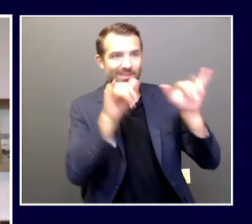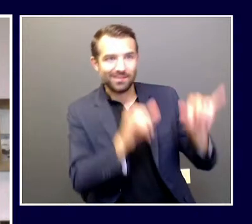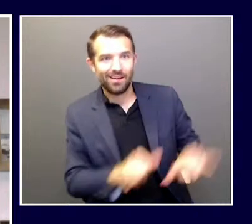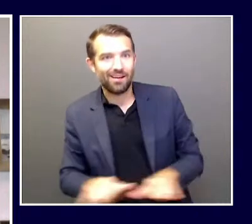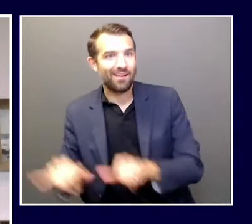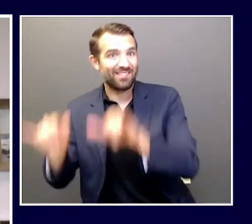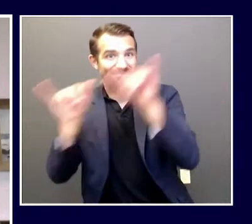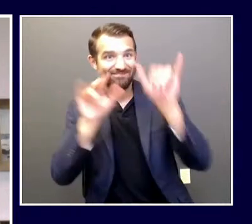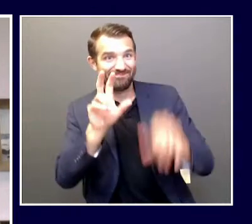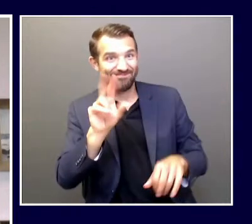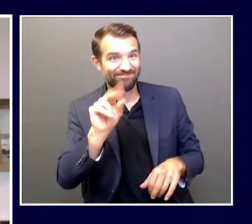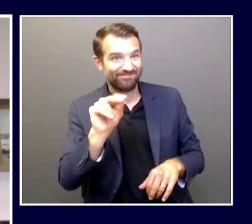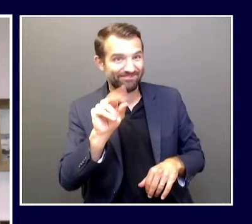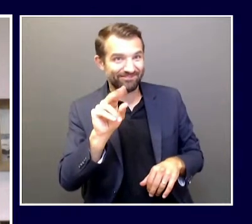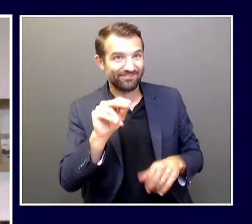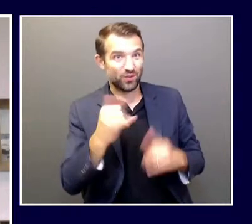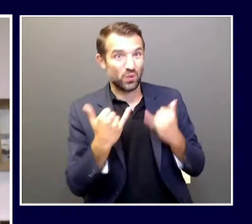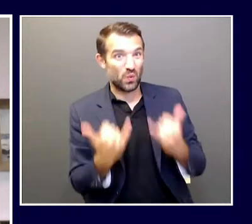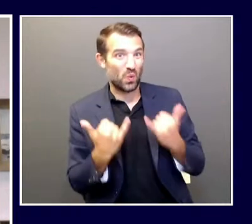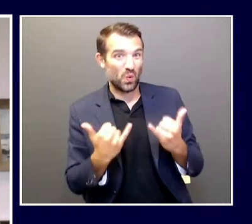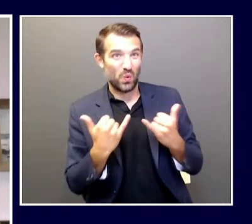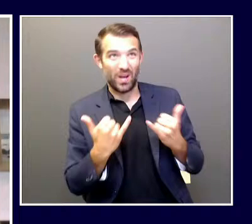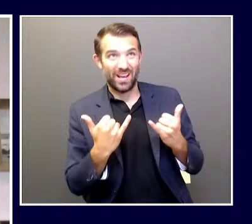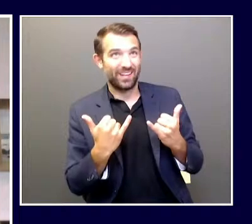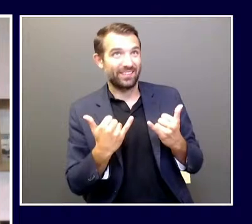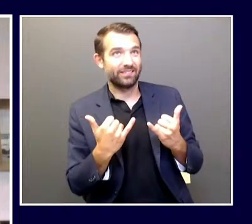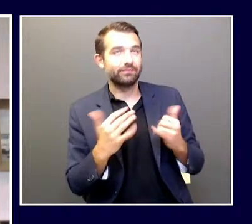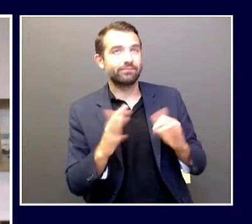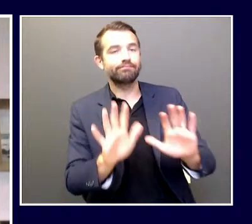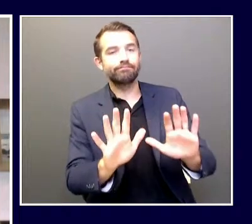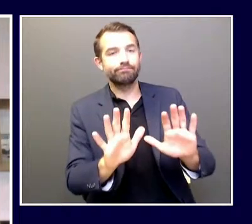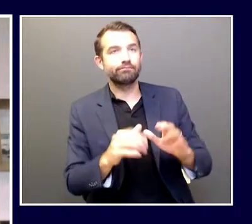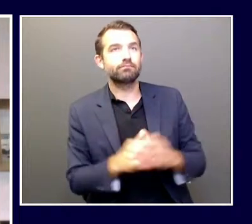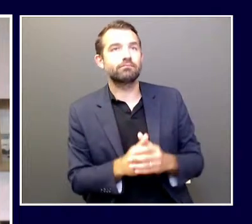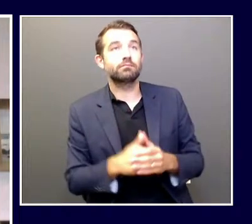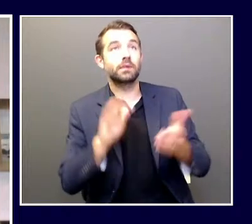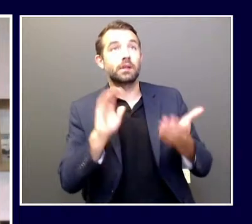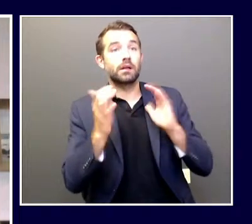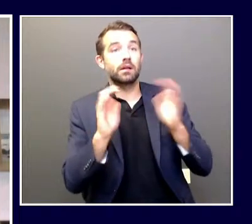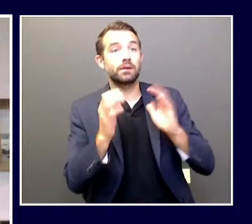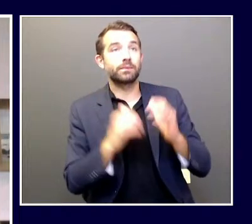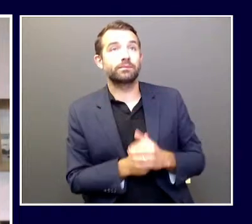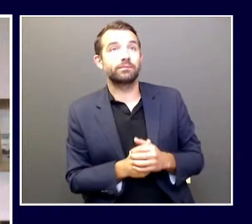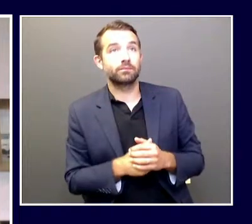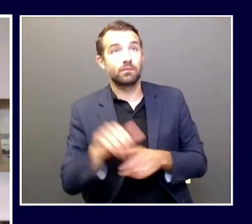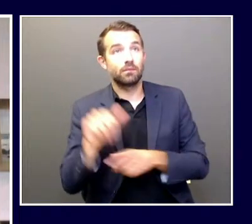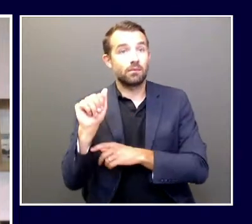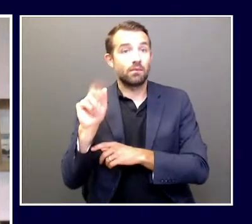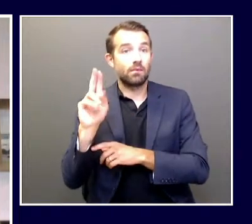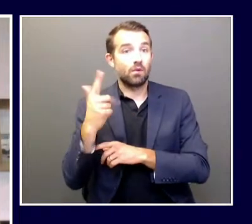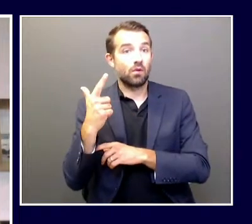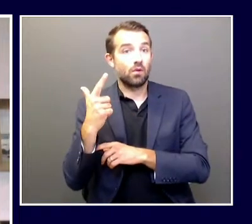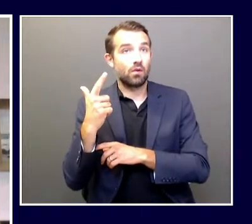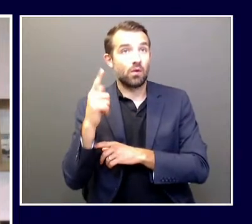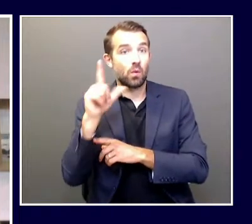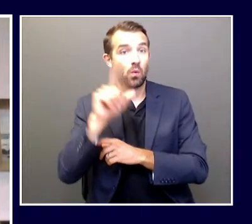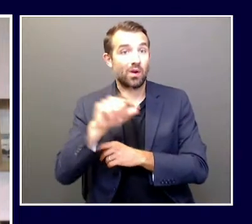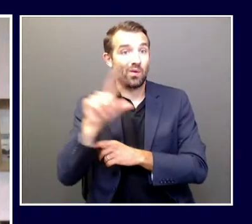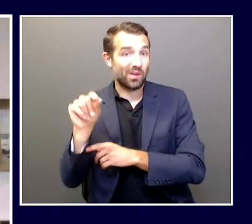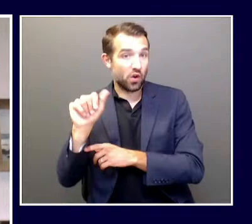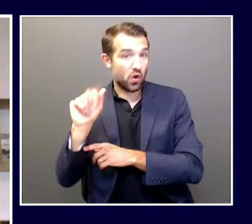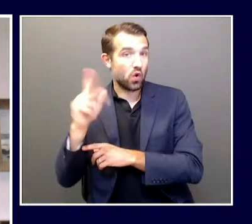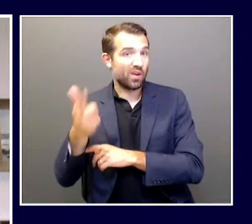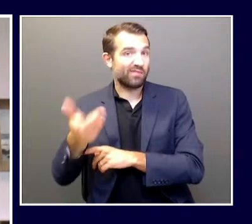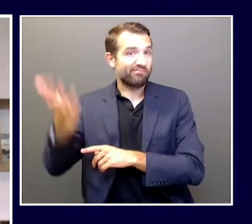but heterogeneous risk. Back in March of 2020 or August of 2020, we were all pretty much at the